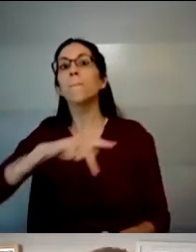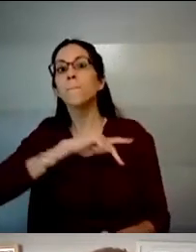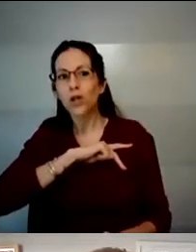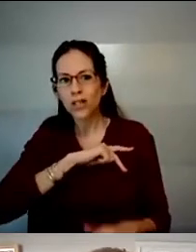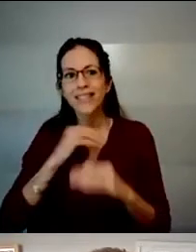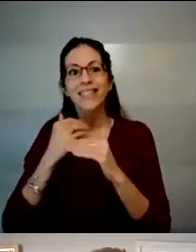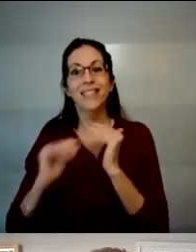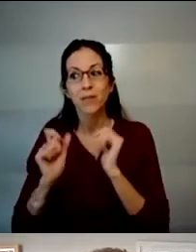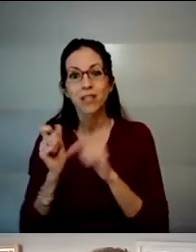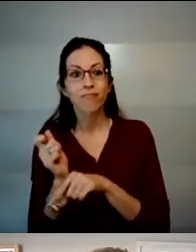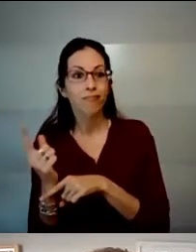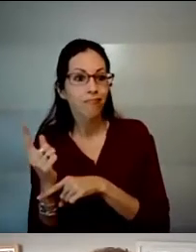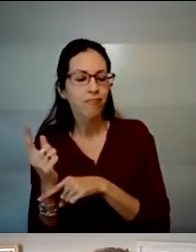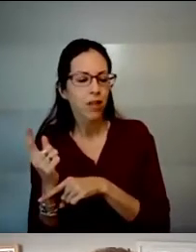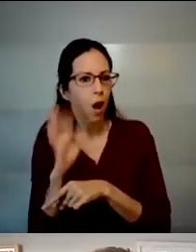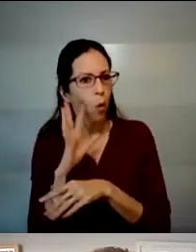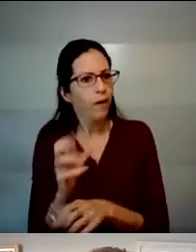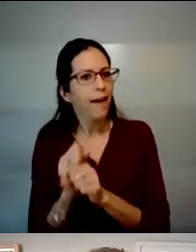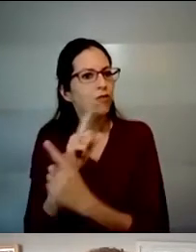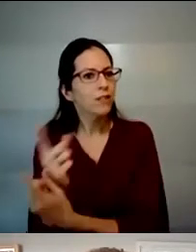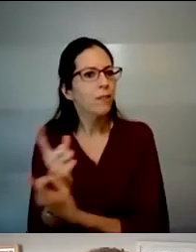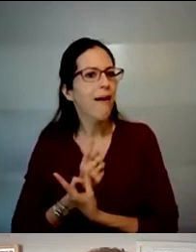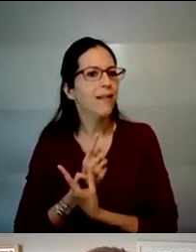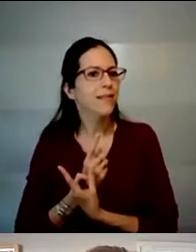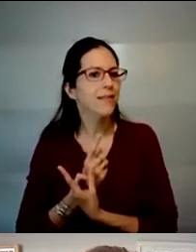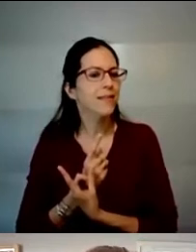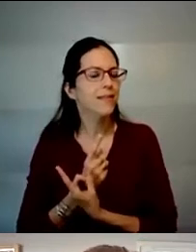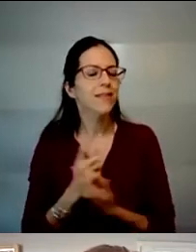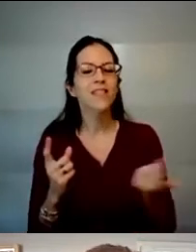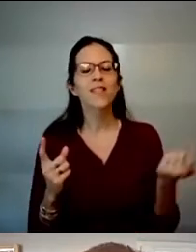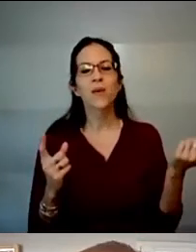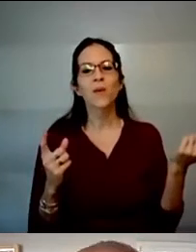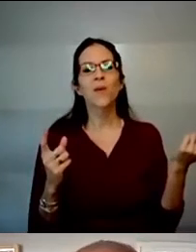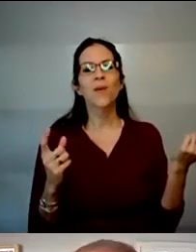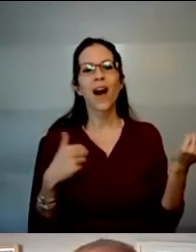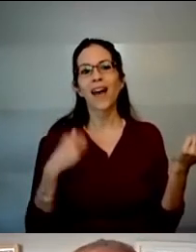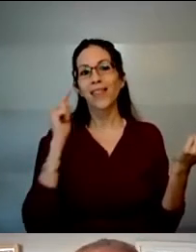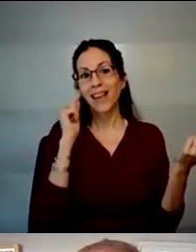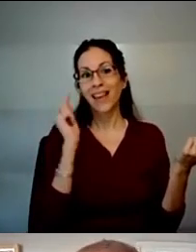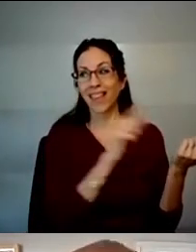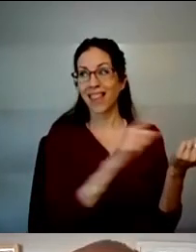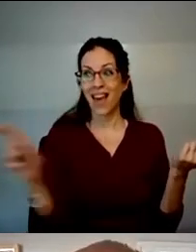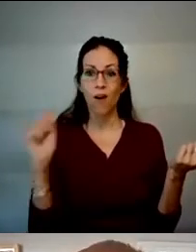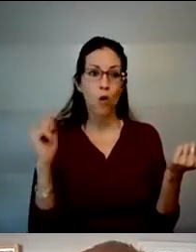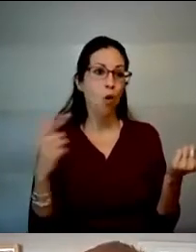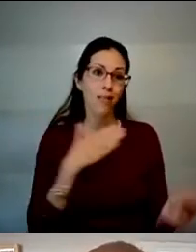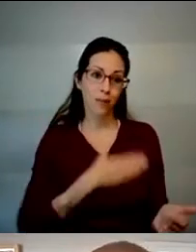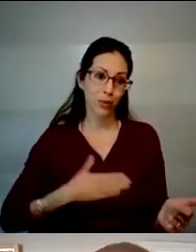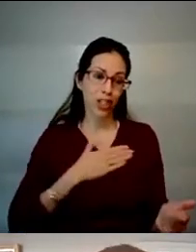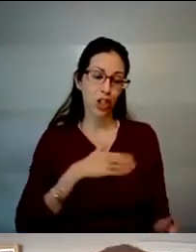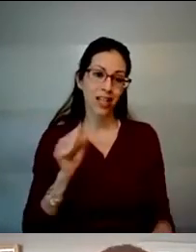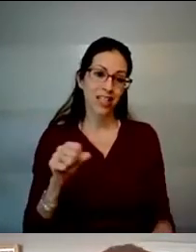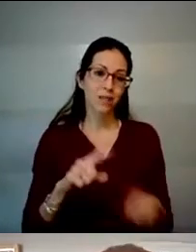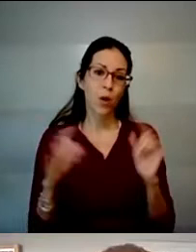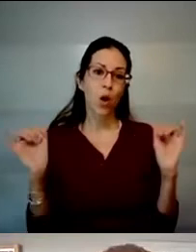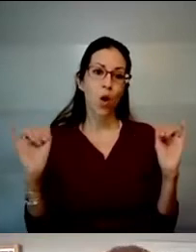to those, I think was, I mean, I think it was, I think that they all appreciated it, but I think also it was gratifying to